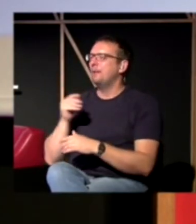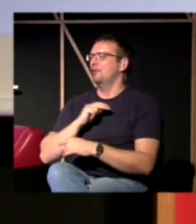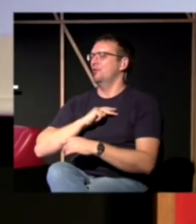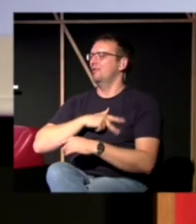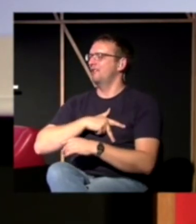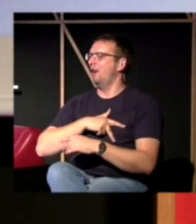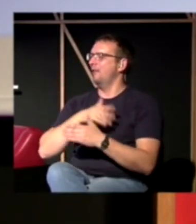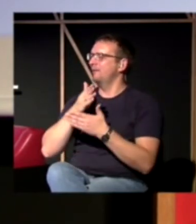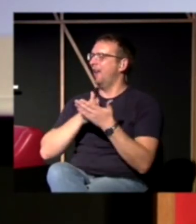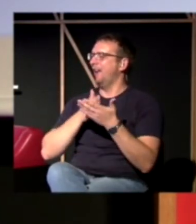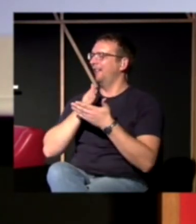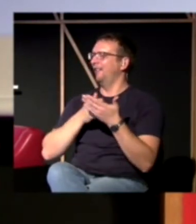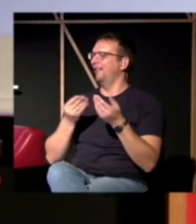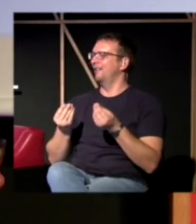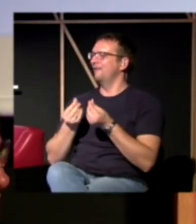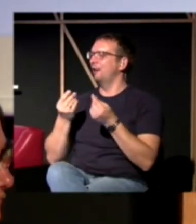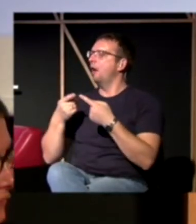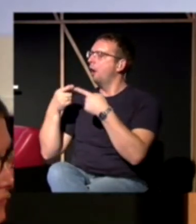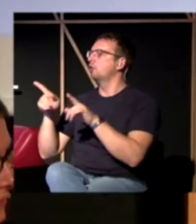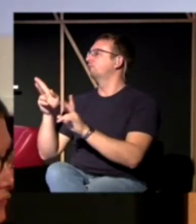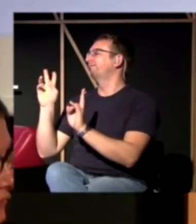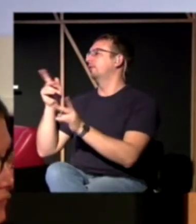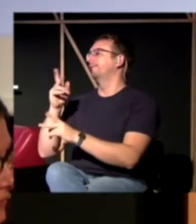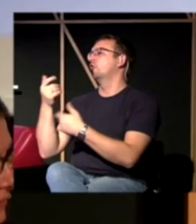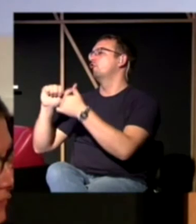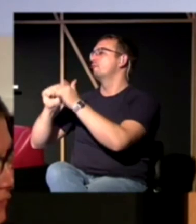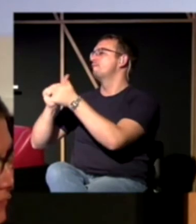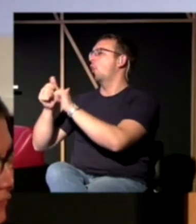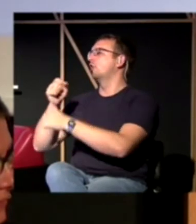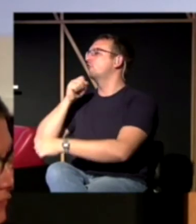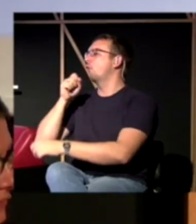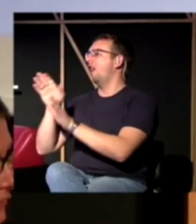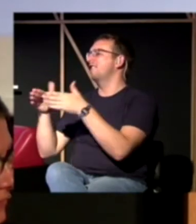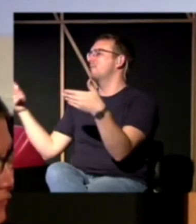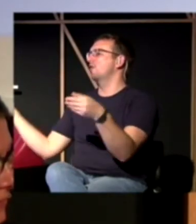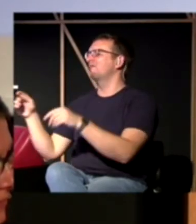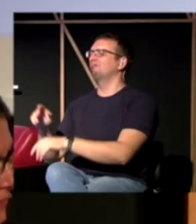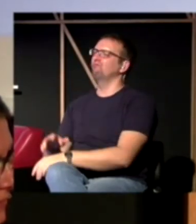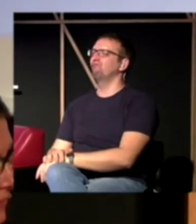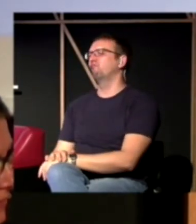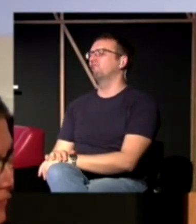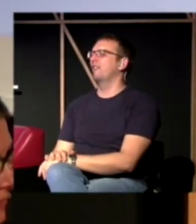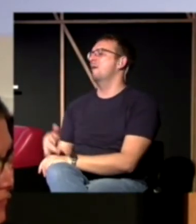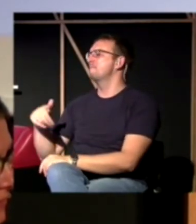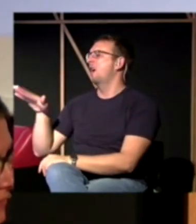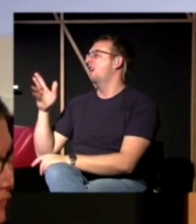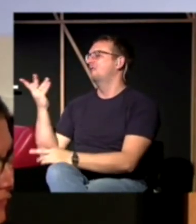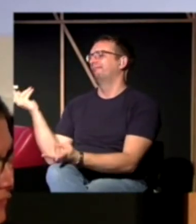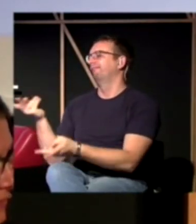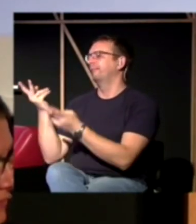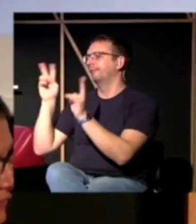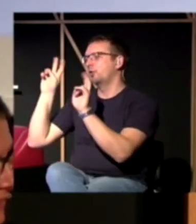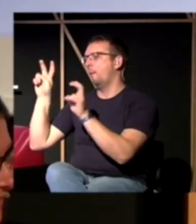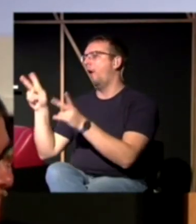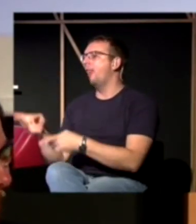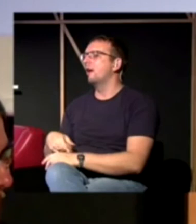changed me and what I want to do. Today I can't hear radio. I can't hear football on radio because I'm so stressed about